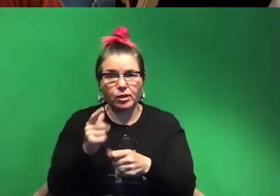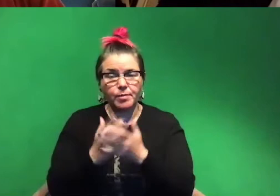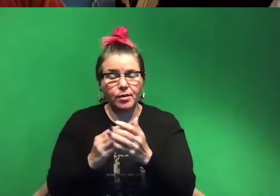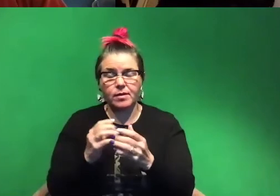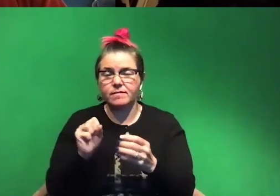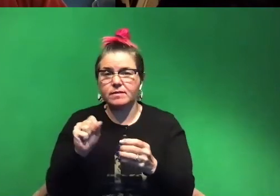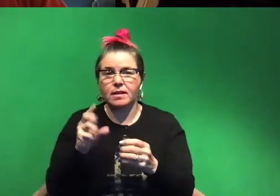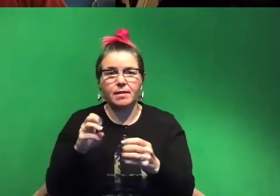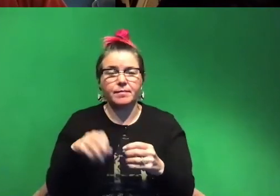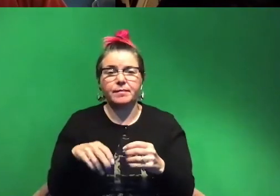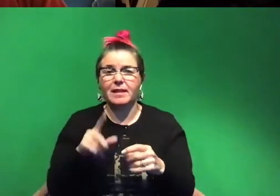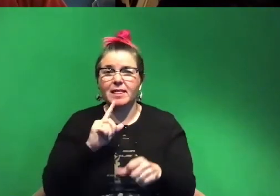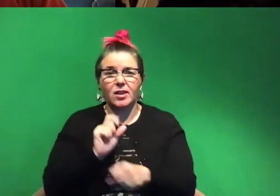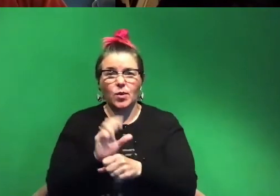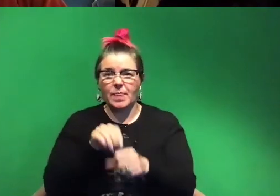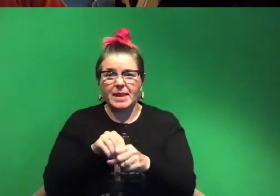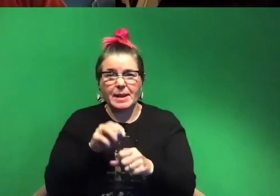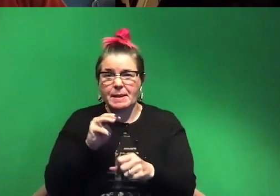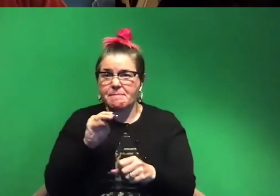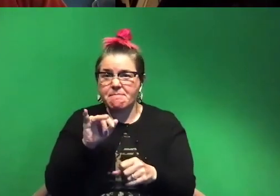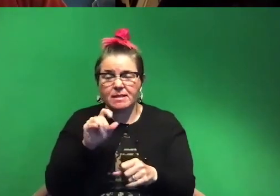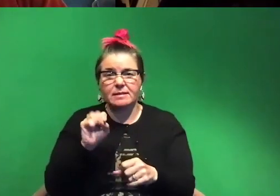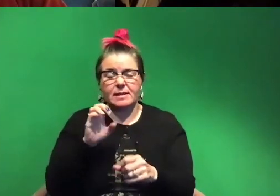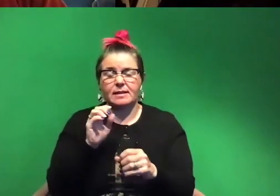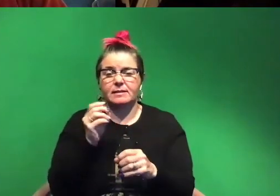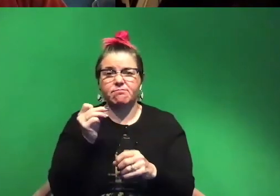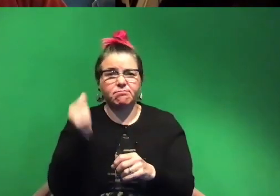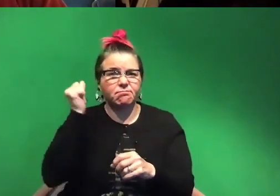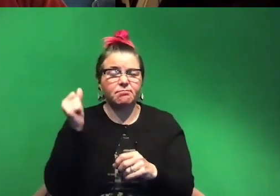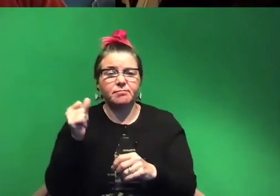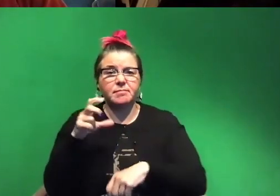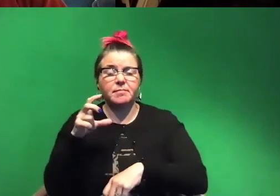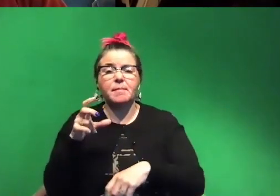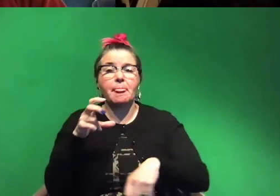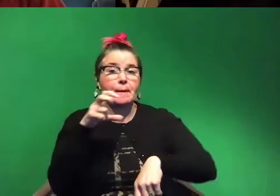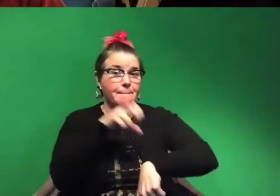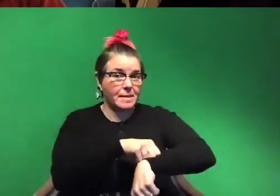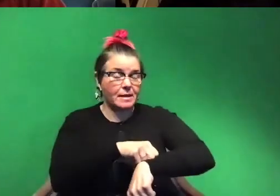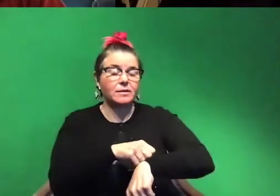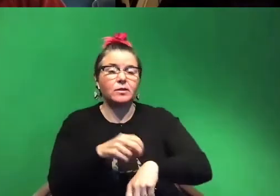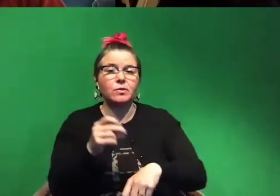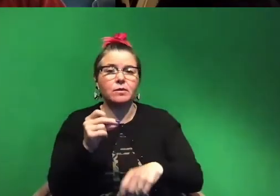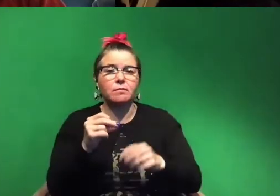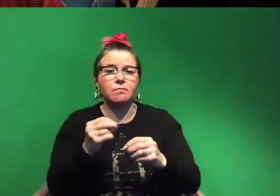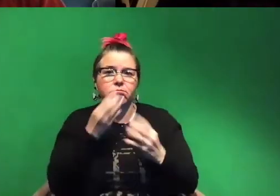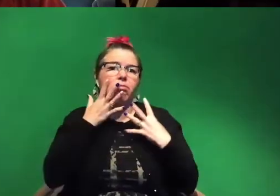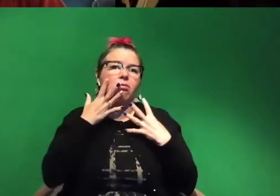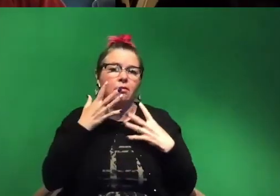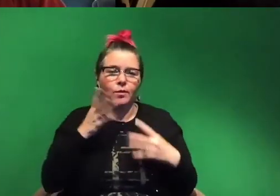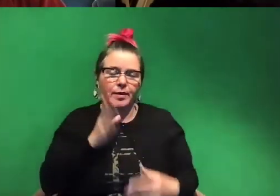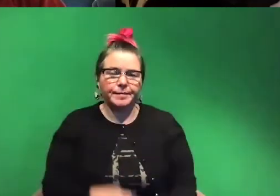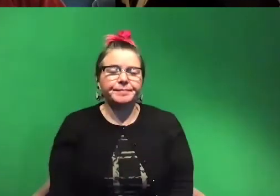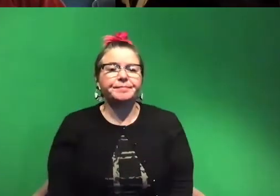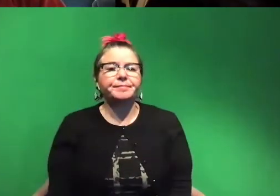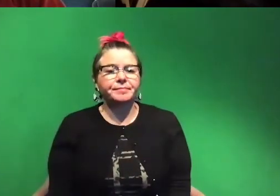it's literally within milliseconds of being bitten, you're going to have, or biting a hagfish, you're going to have a mouthful of slime. Amazing.